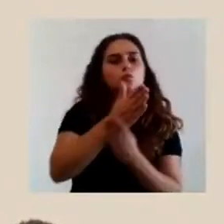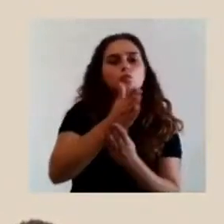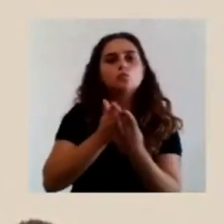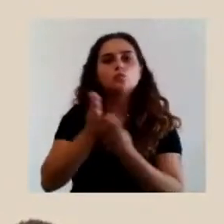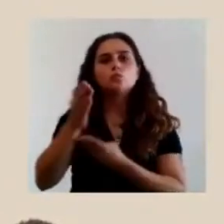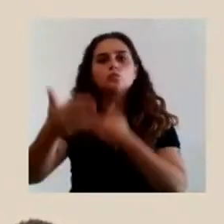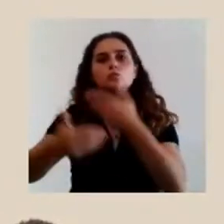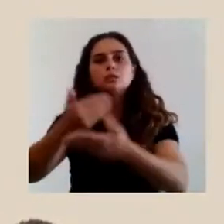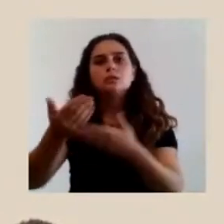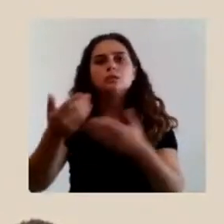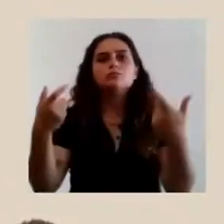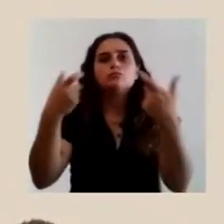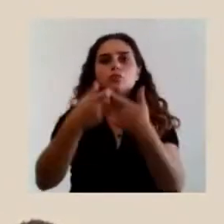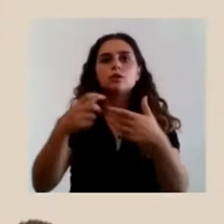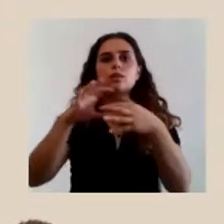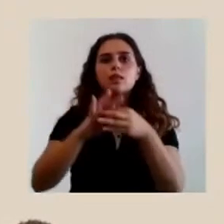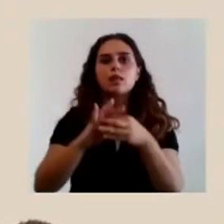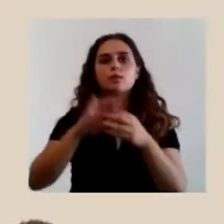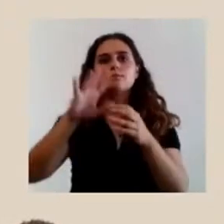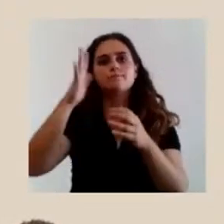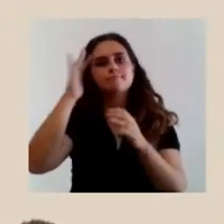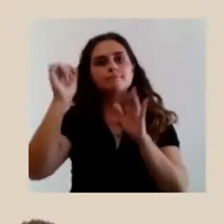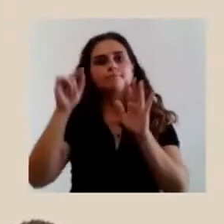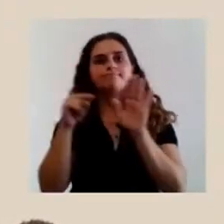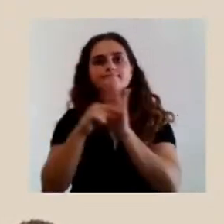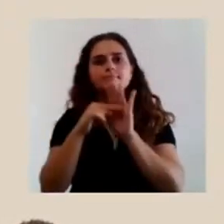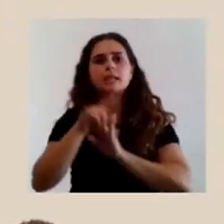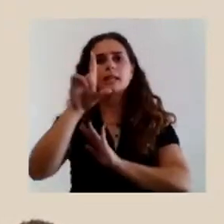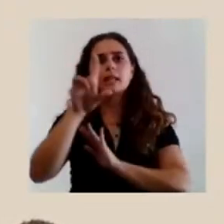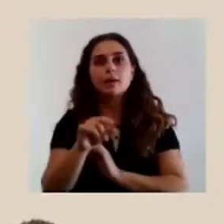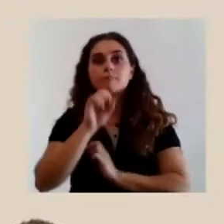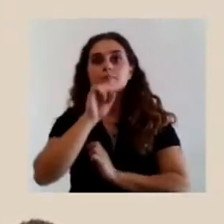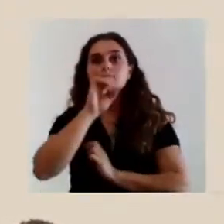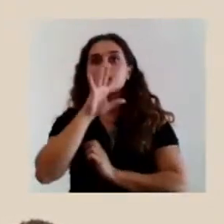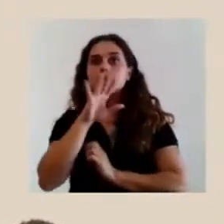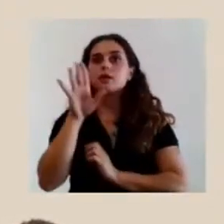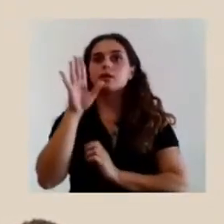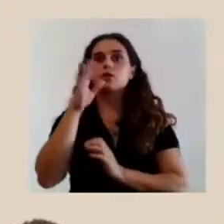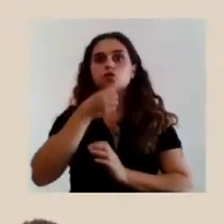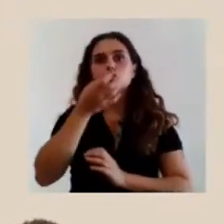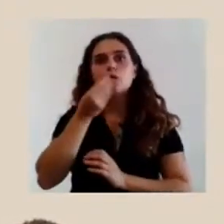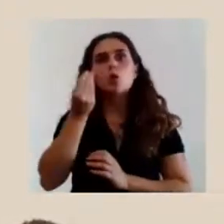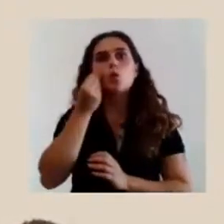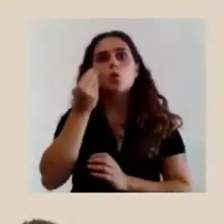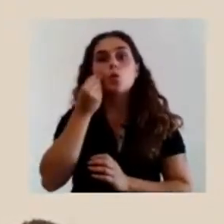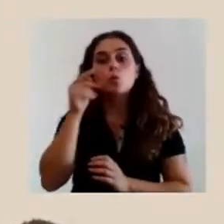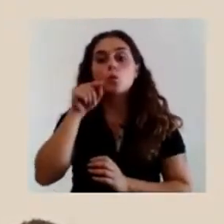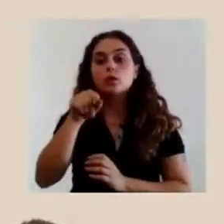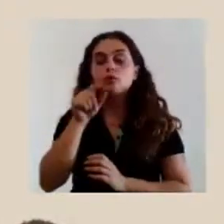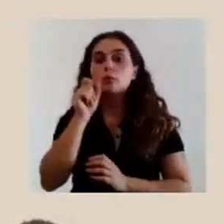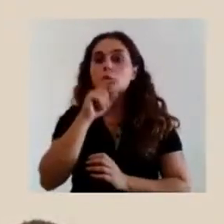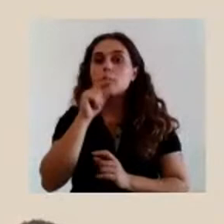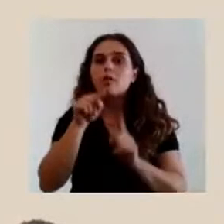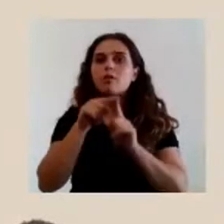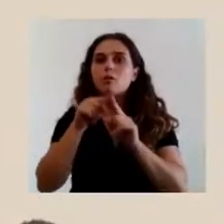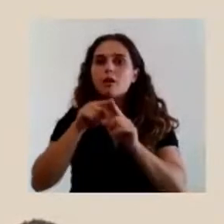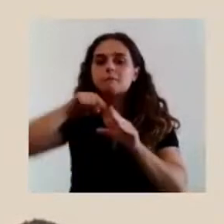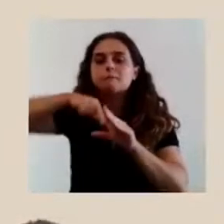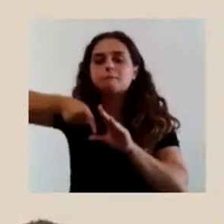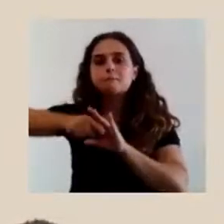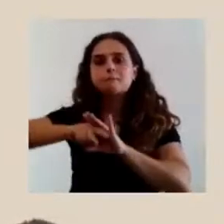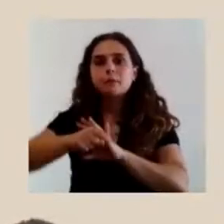and their relationship to bias. And she may have also surprised you in explaining how strong these implicit forces can be